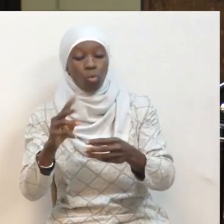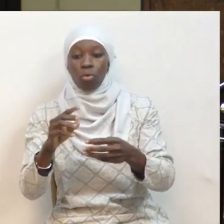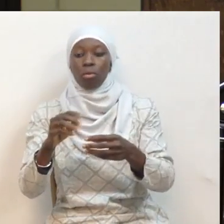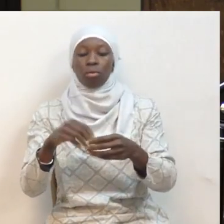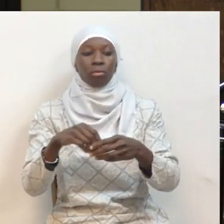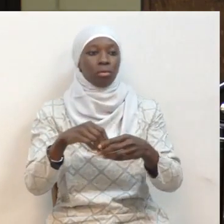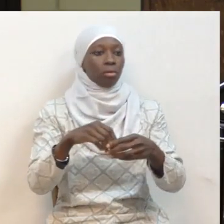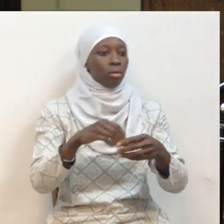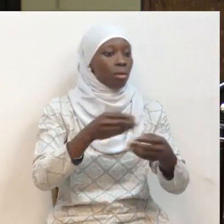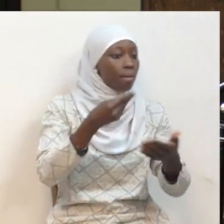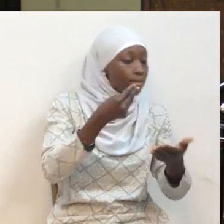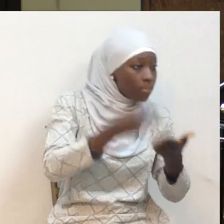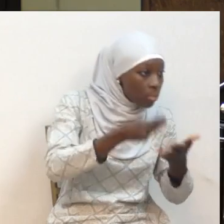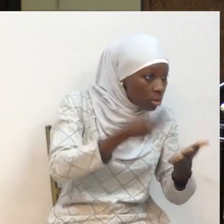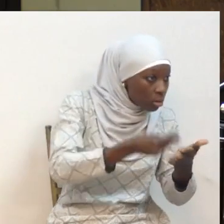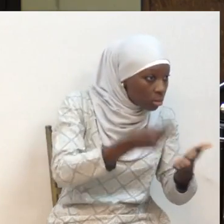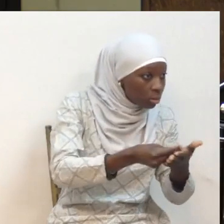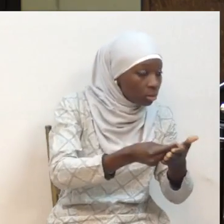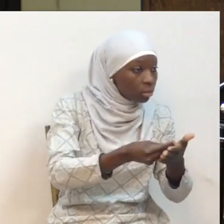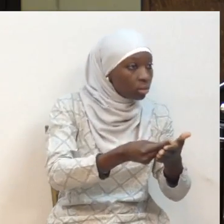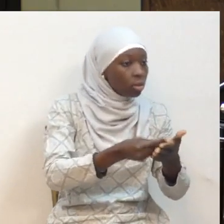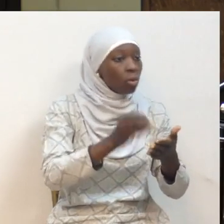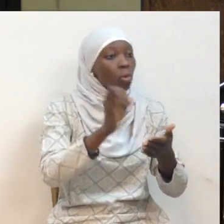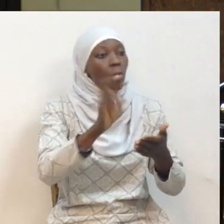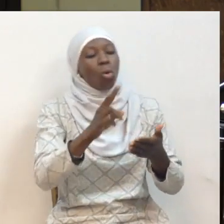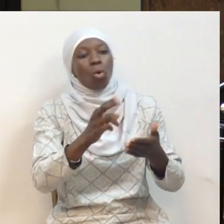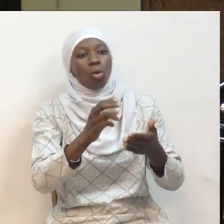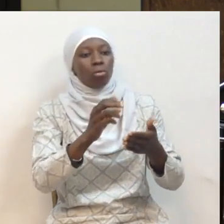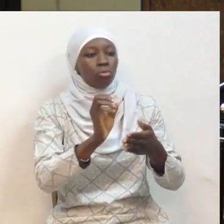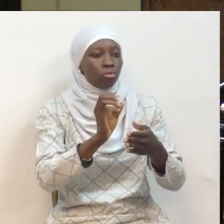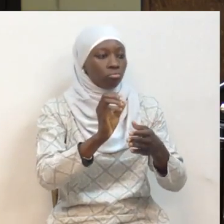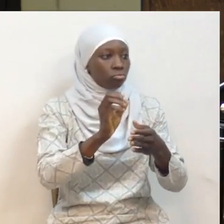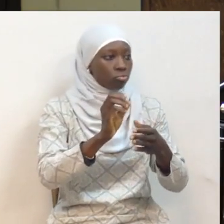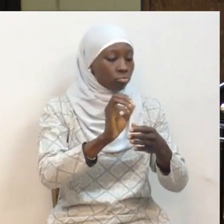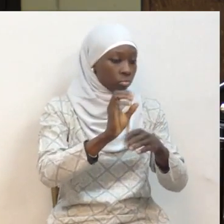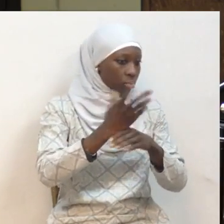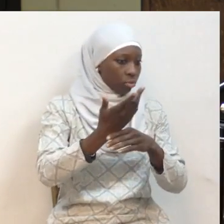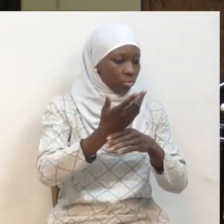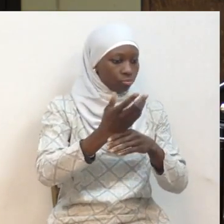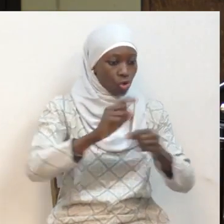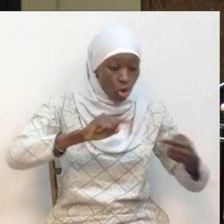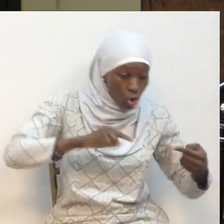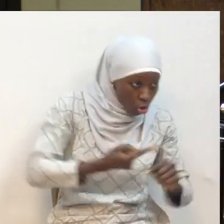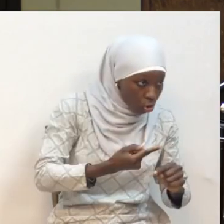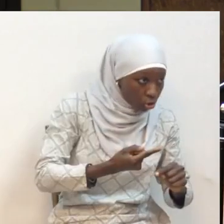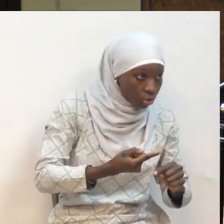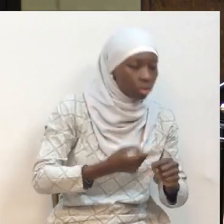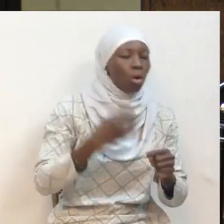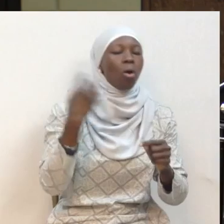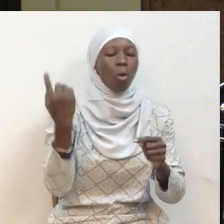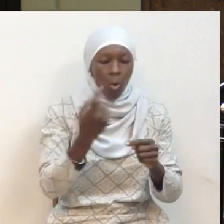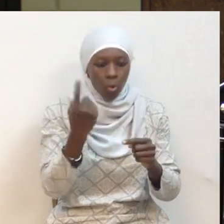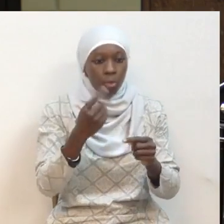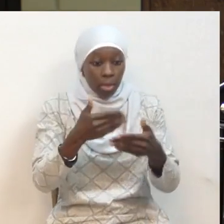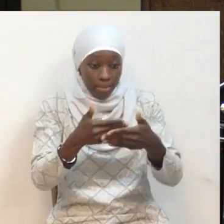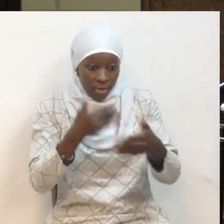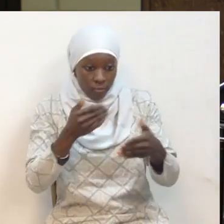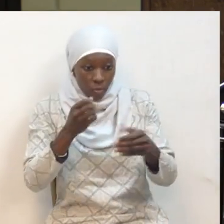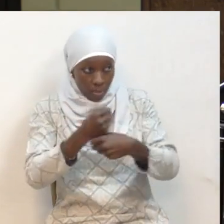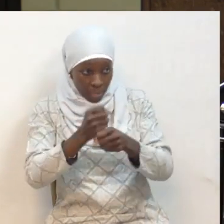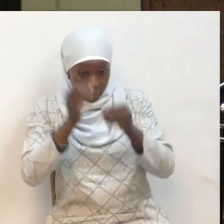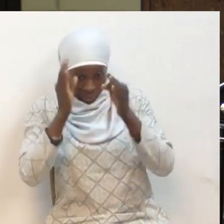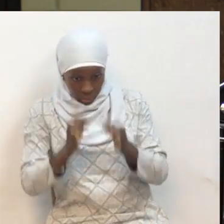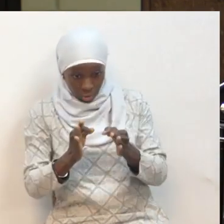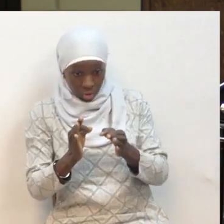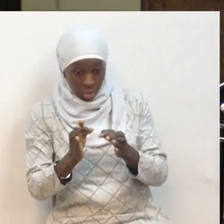community money or harm, then he goes to consult the community, which